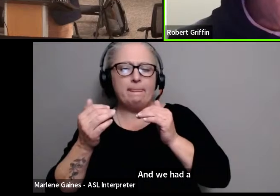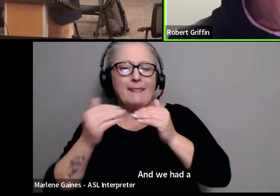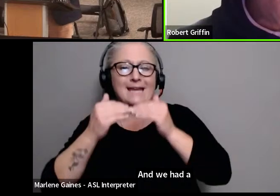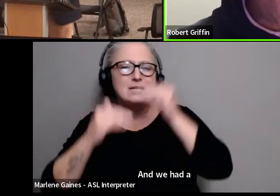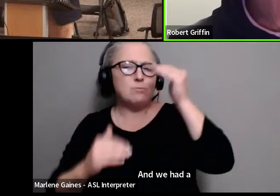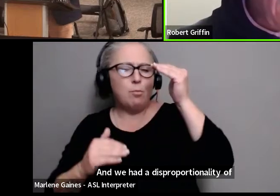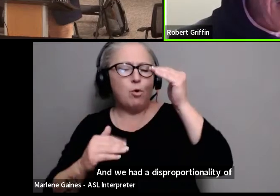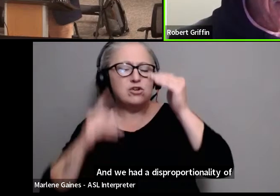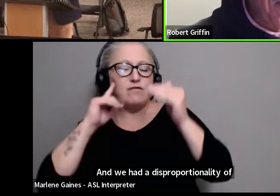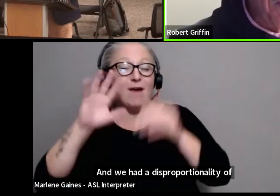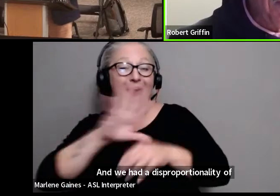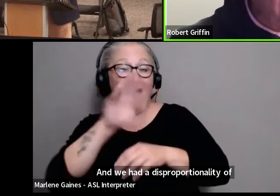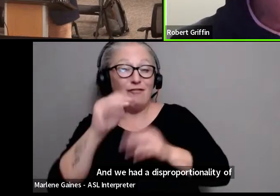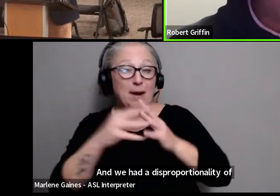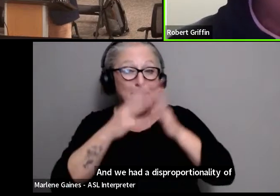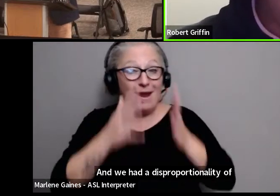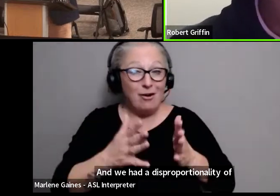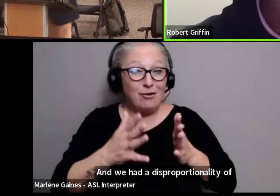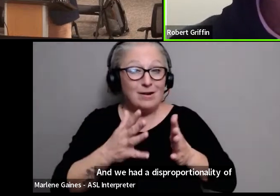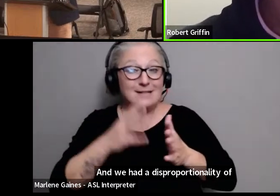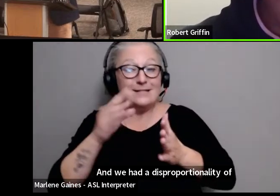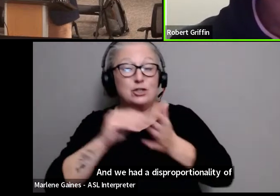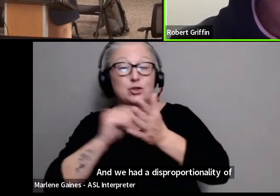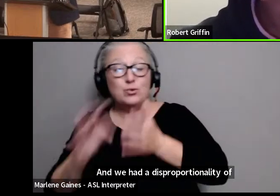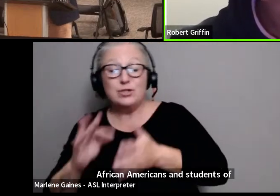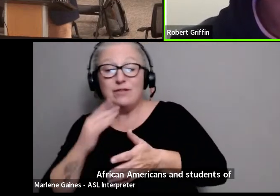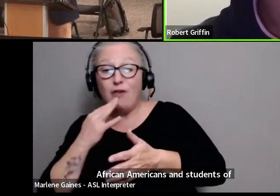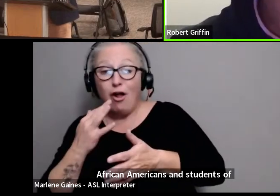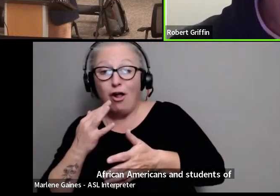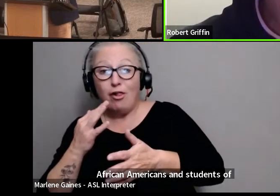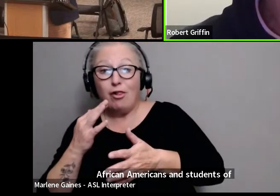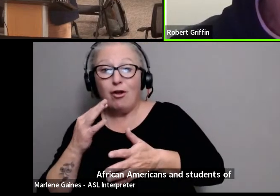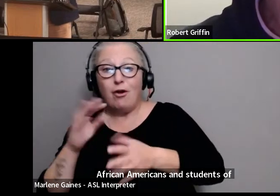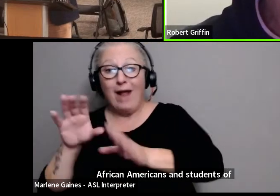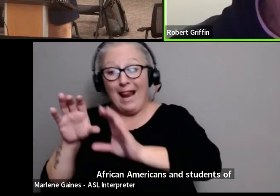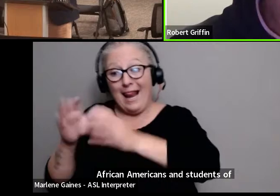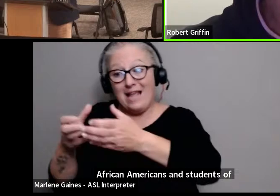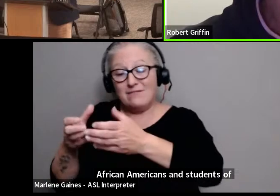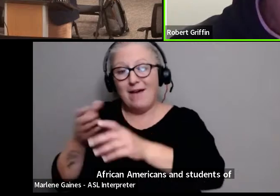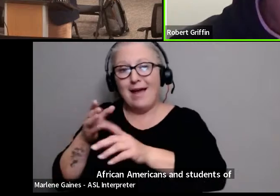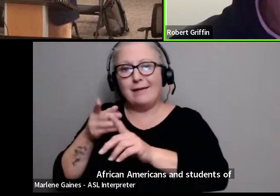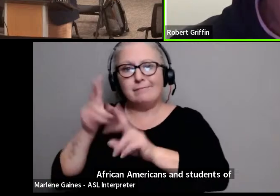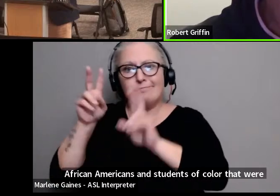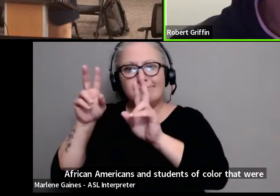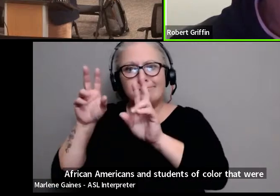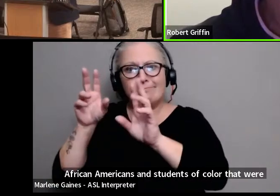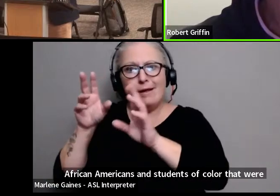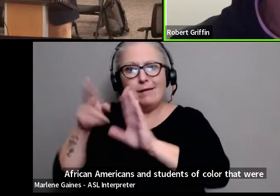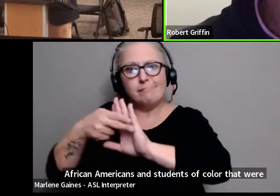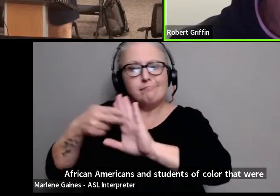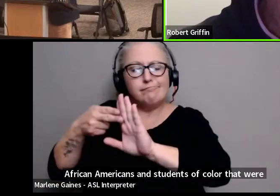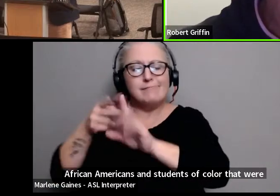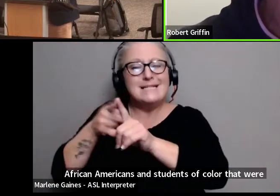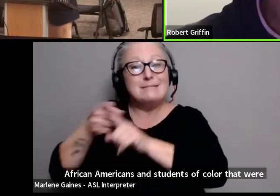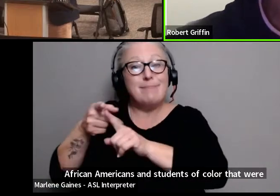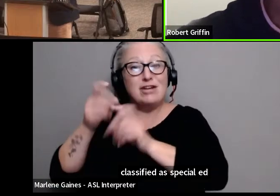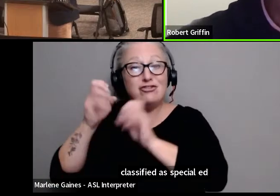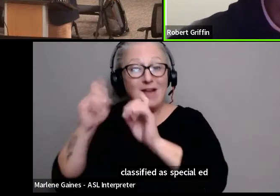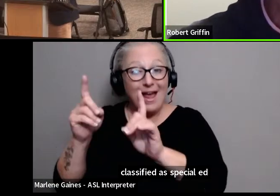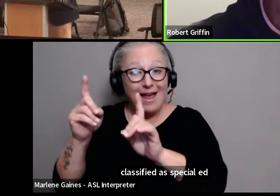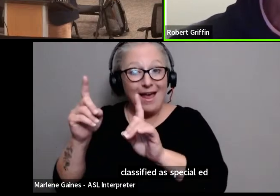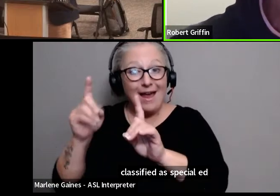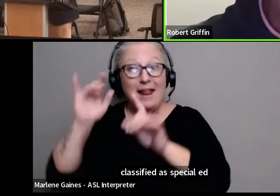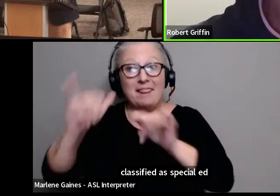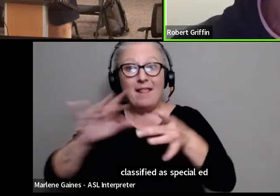African Americans and students of color that were classified as special ed, which also tied in, believe it or